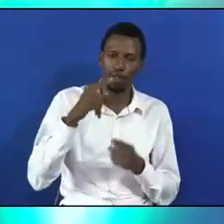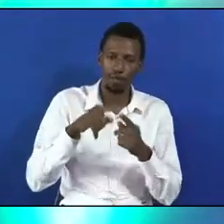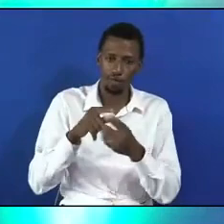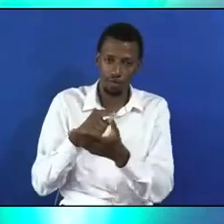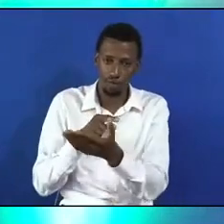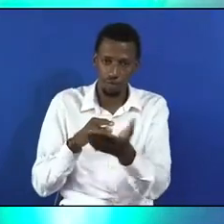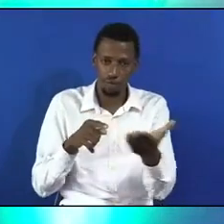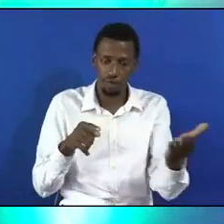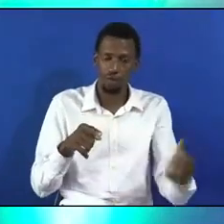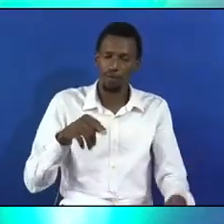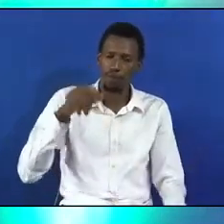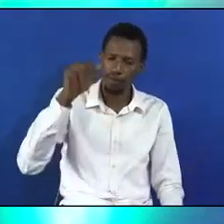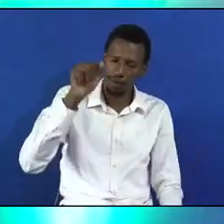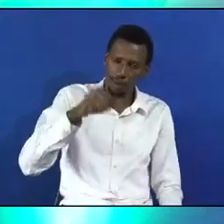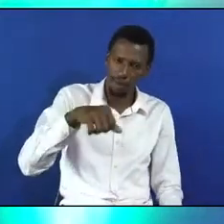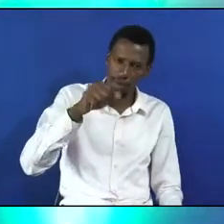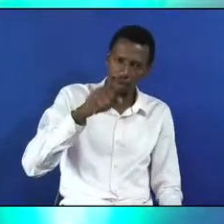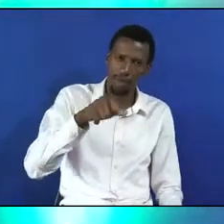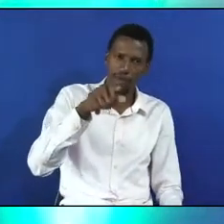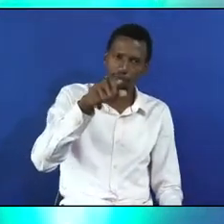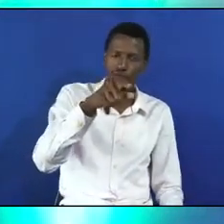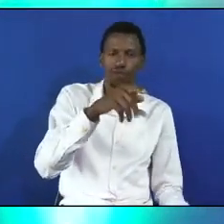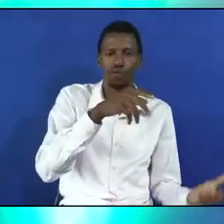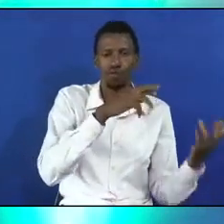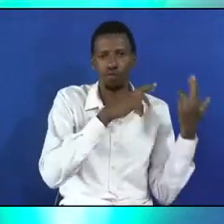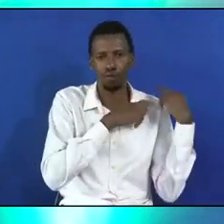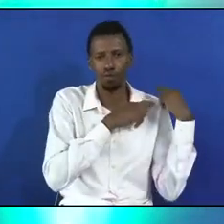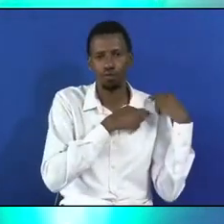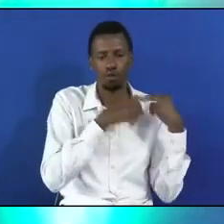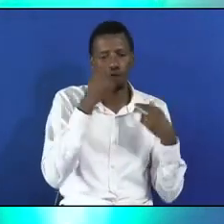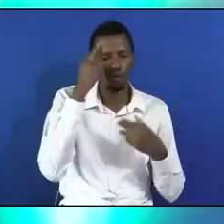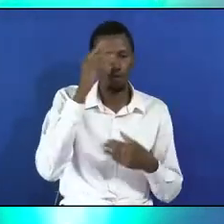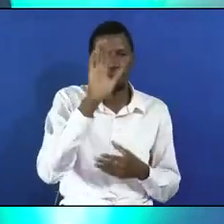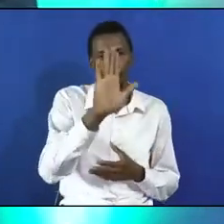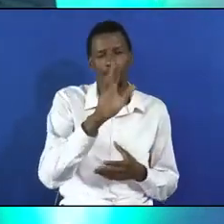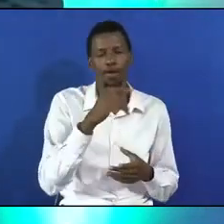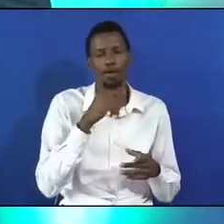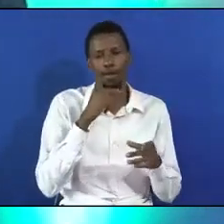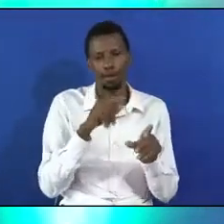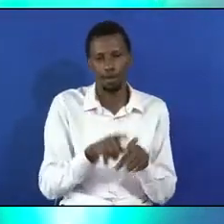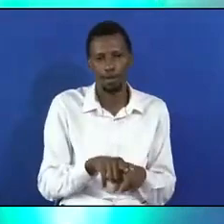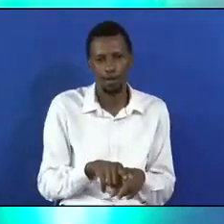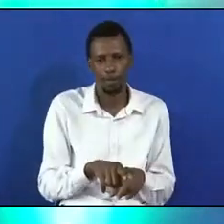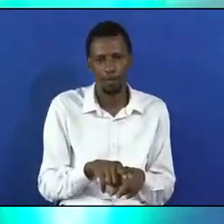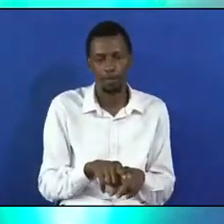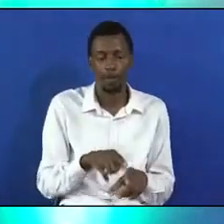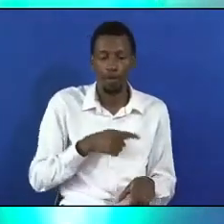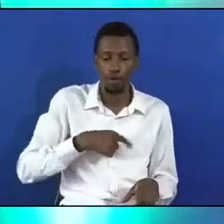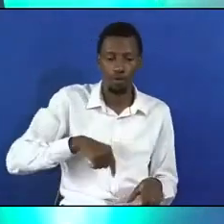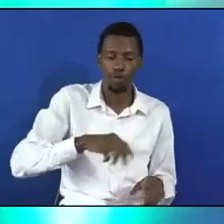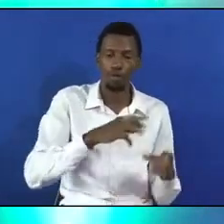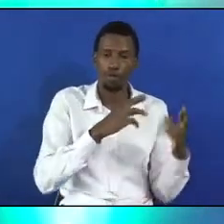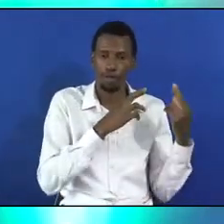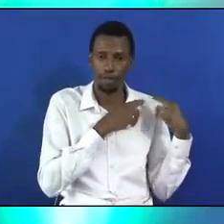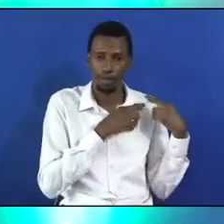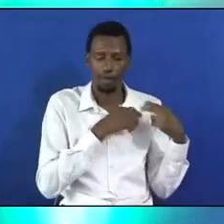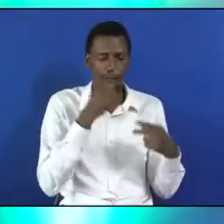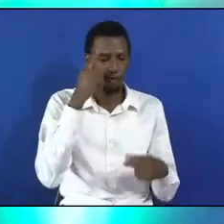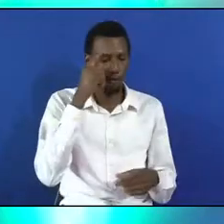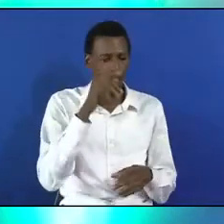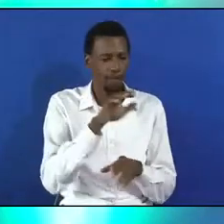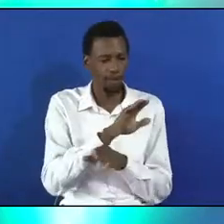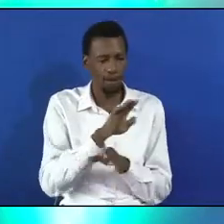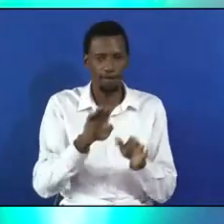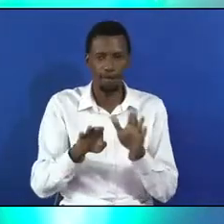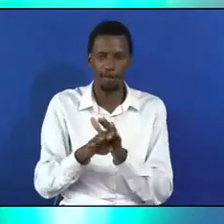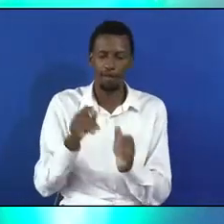you are responsible for your brother. Of course, neither Cain nor we are responsible for everything that happens to others